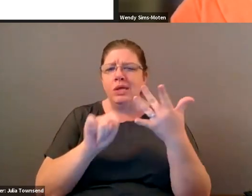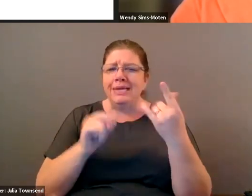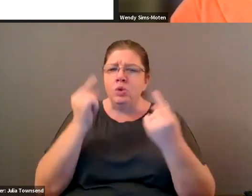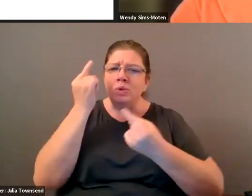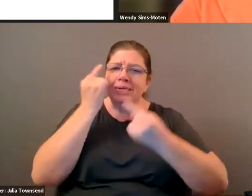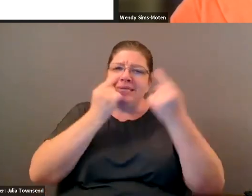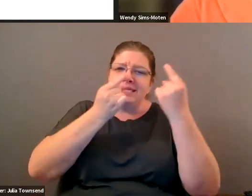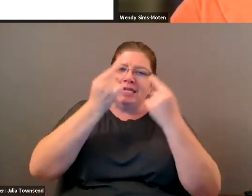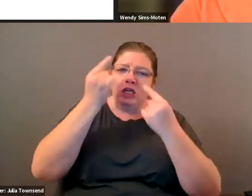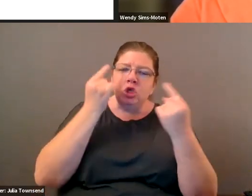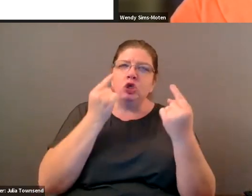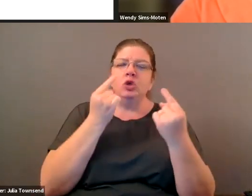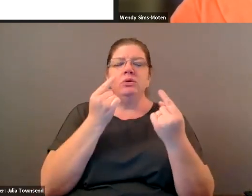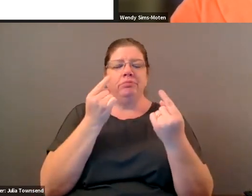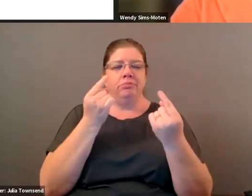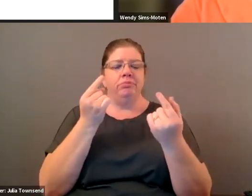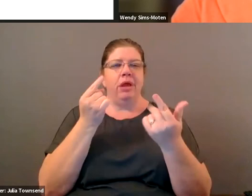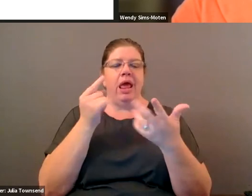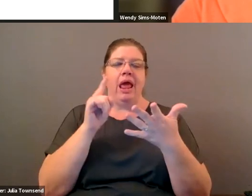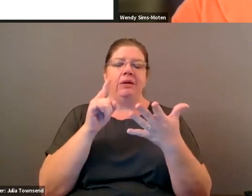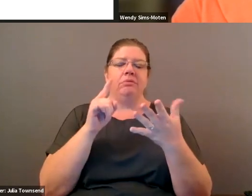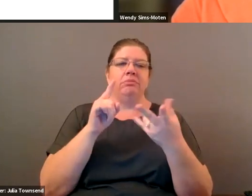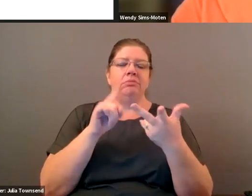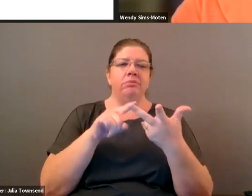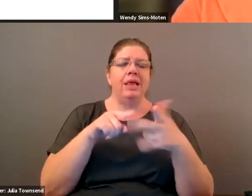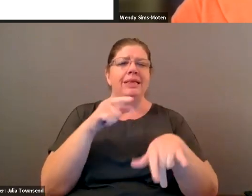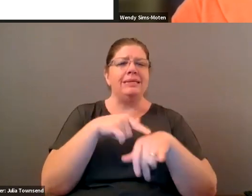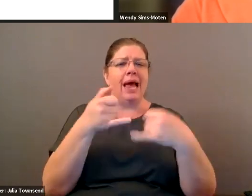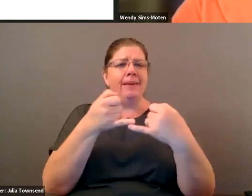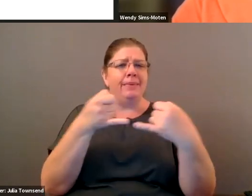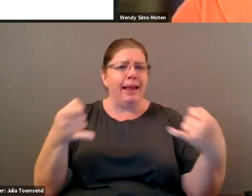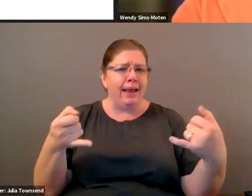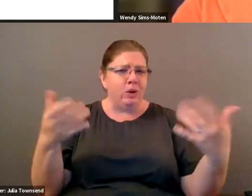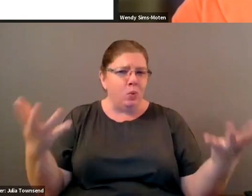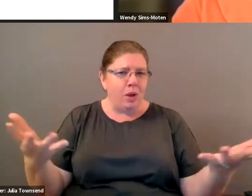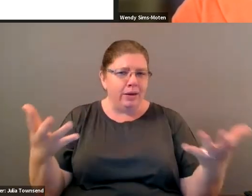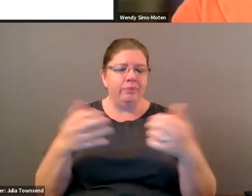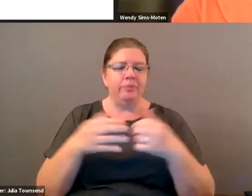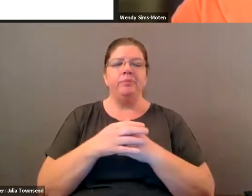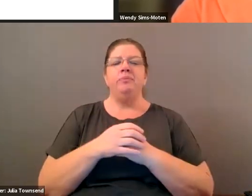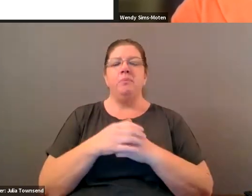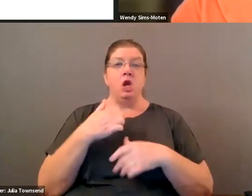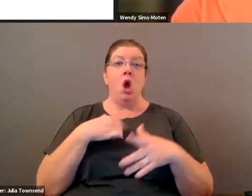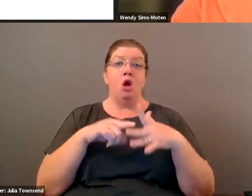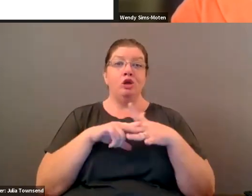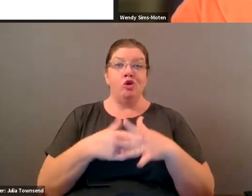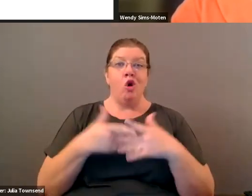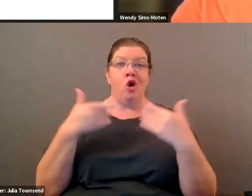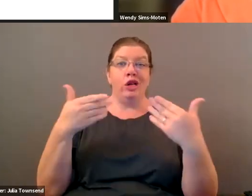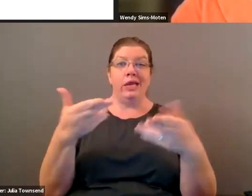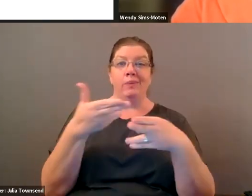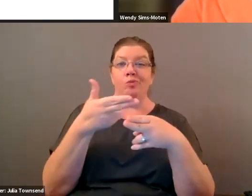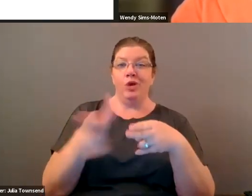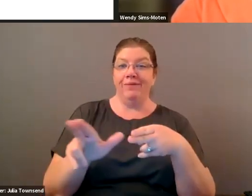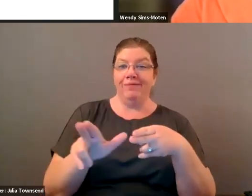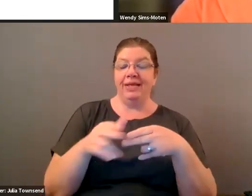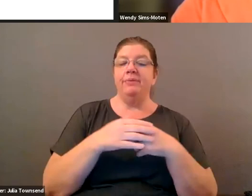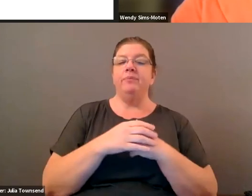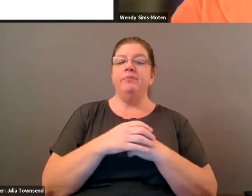into account? And what is the timeline? So I'll start in briefly. I think